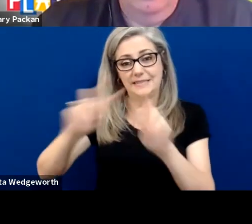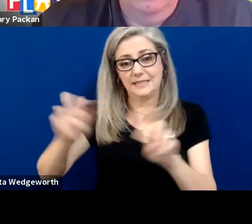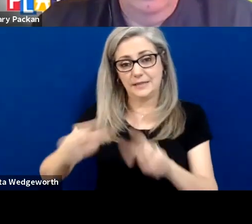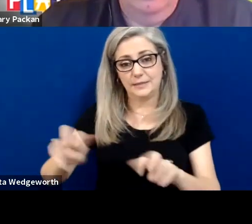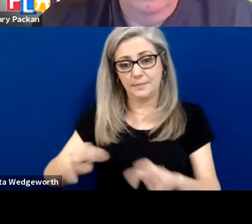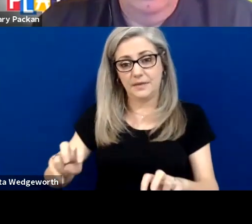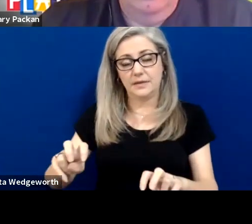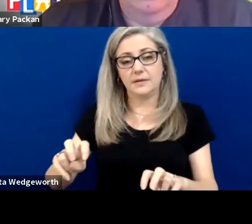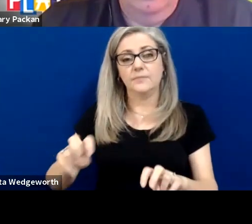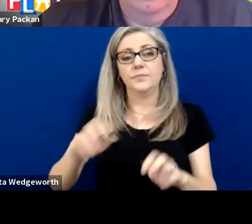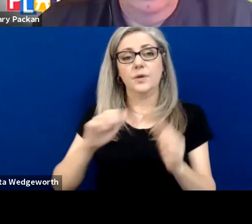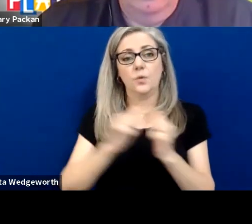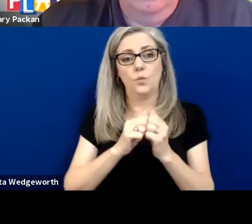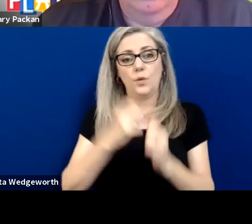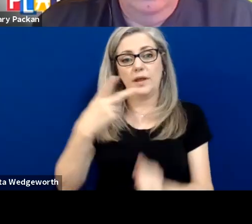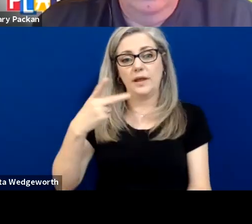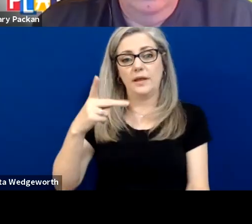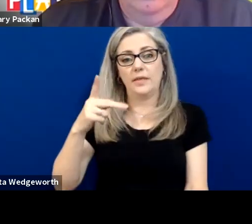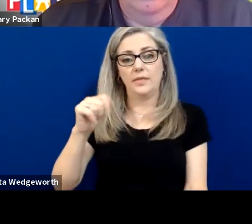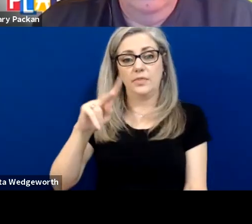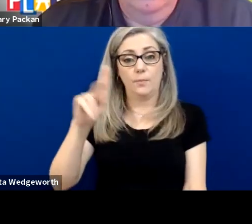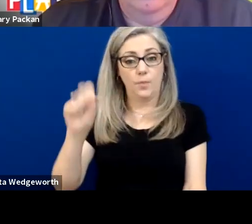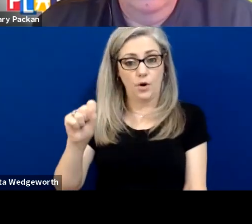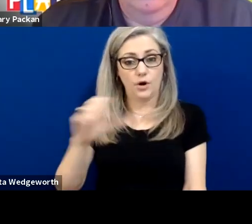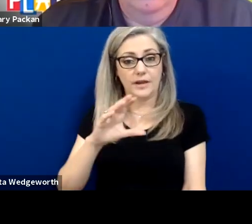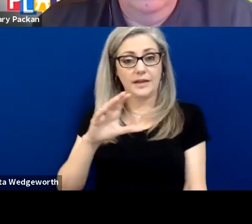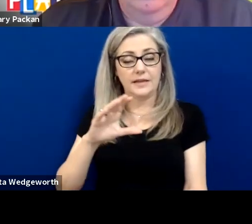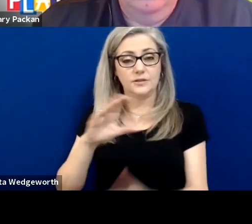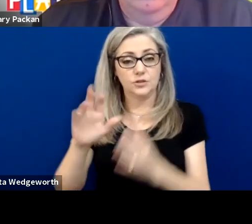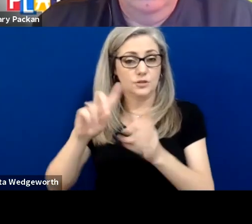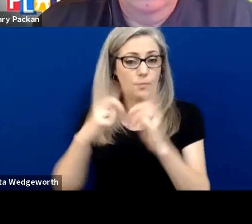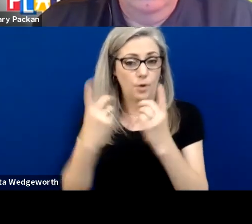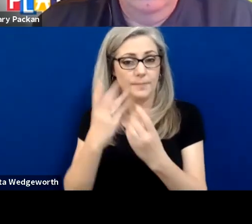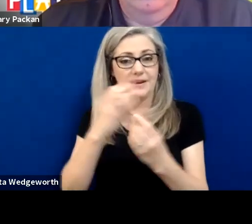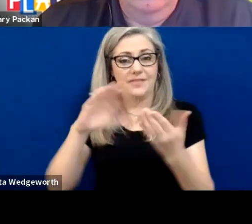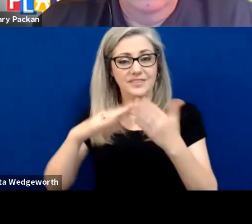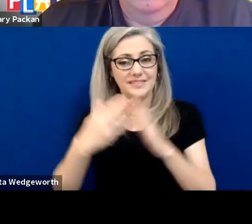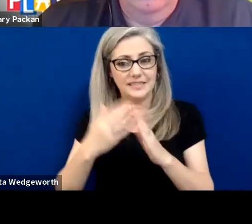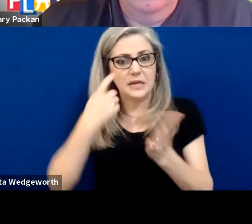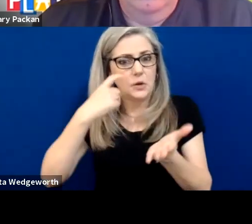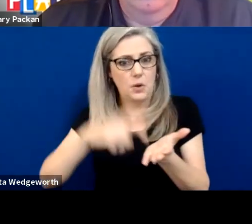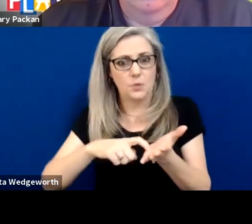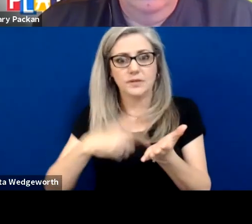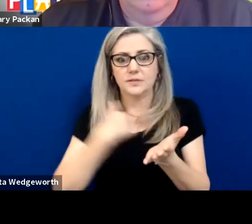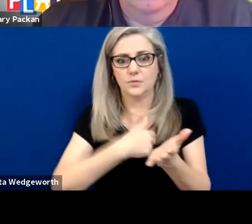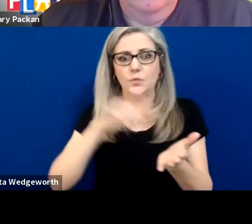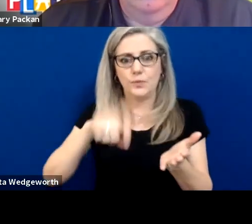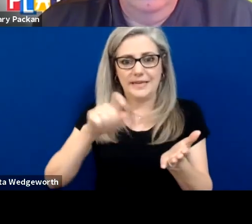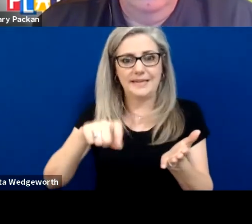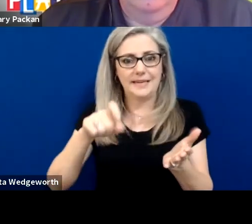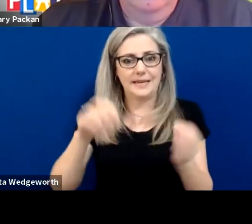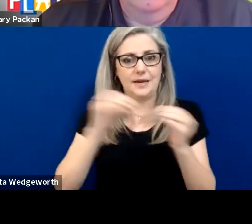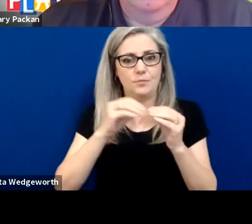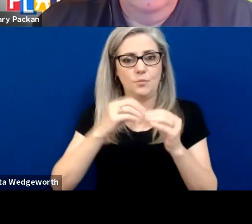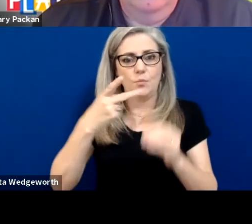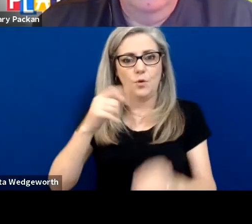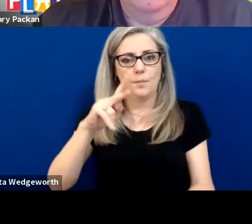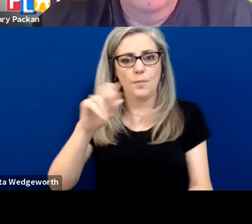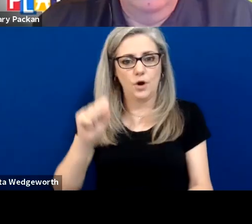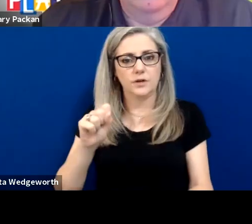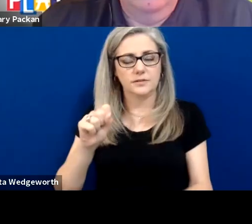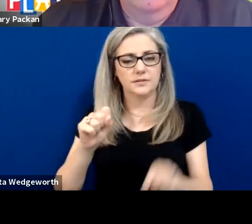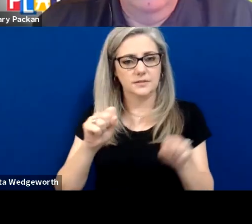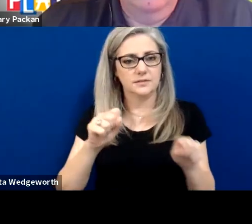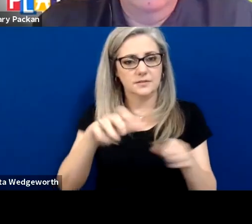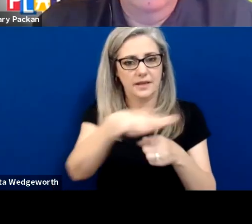city. We needed a park in that part of town really to, you know, better our 10-minute walk initiative.